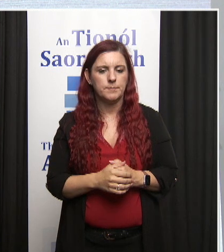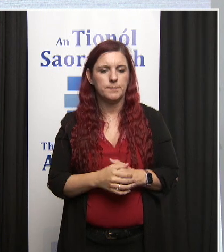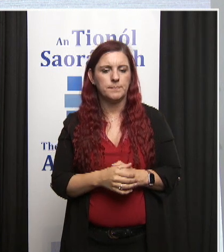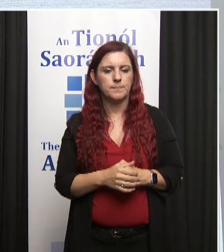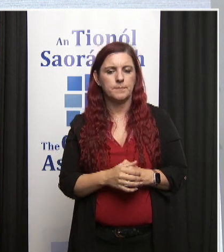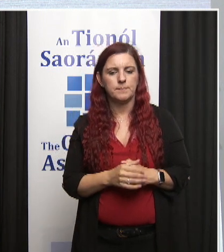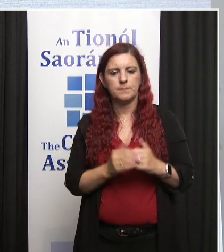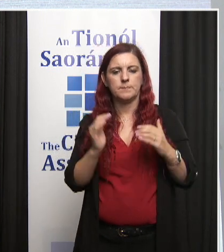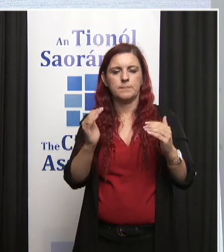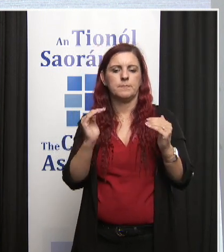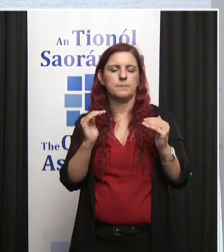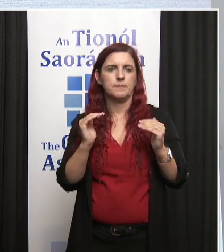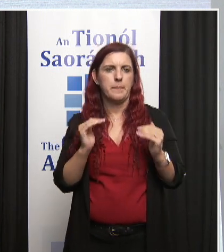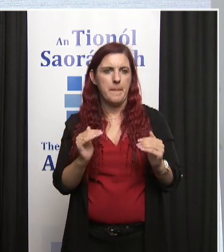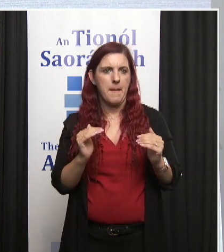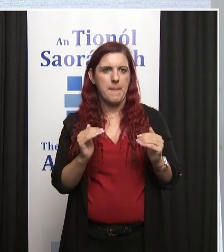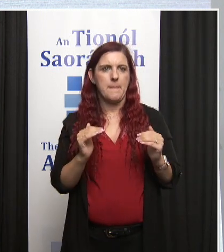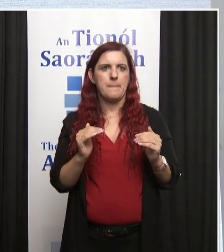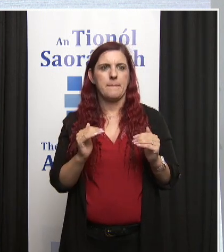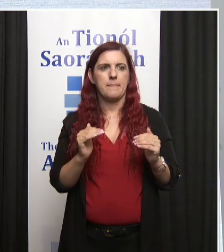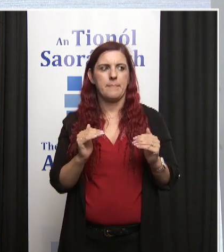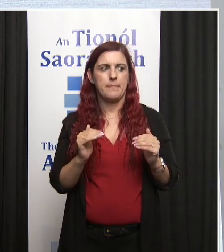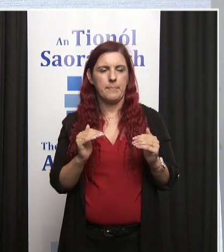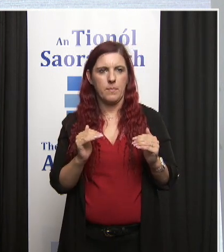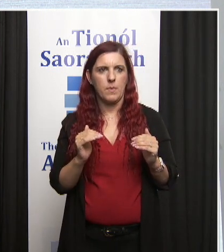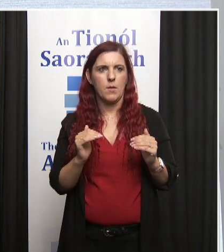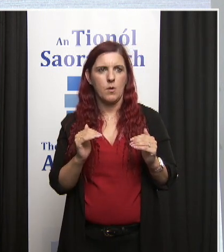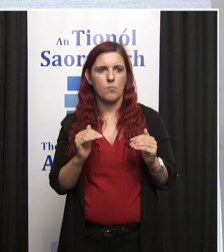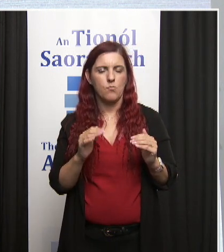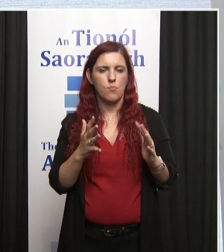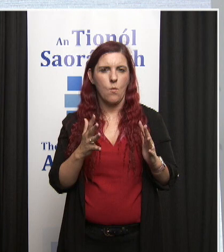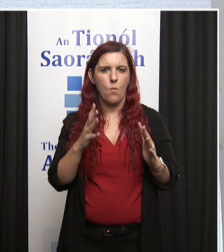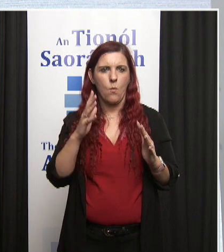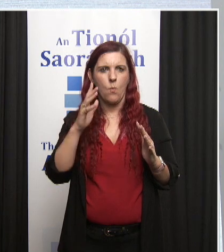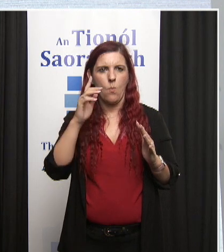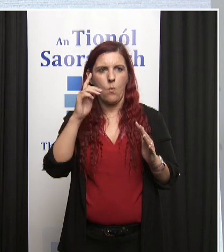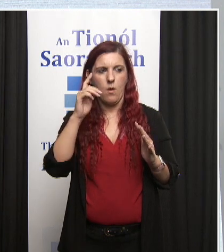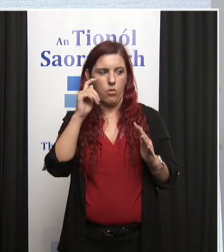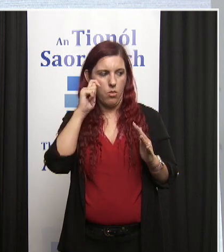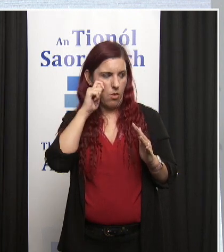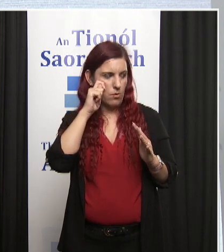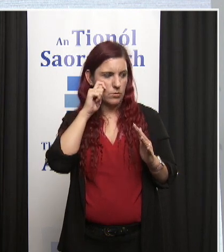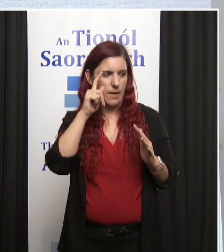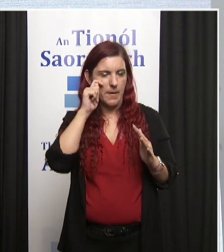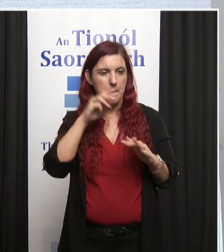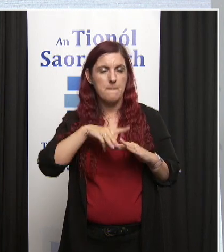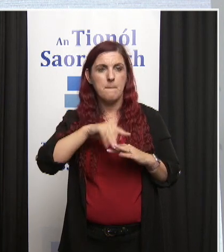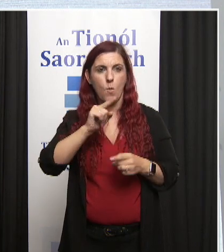on that. We thought that, I think most of us thought